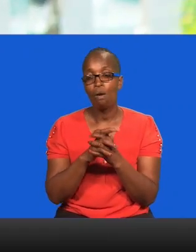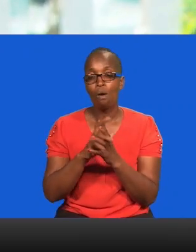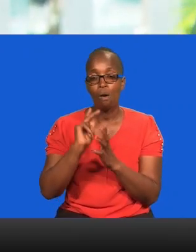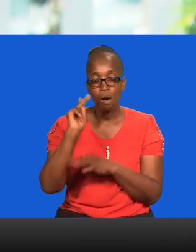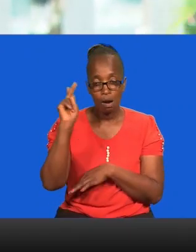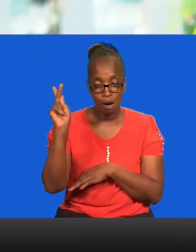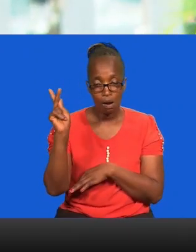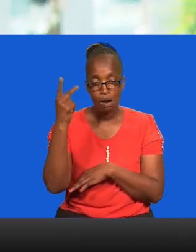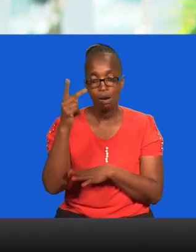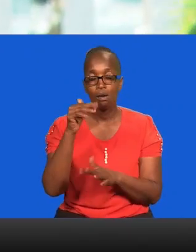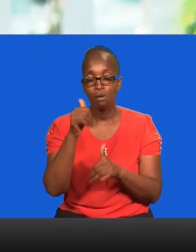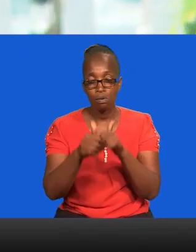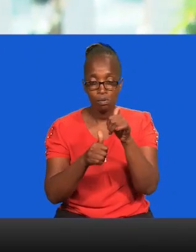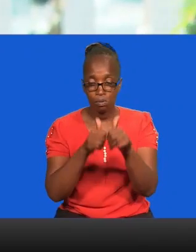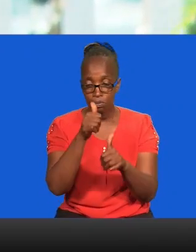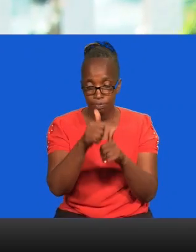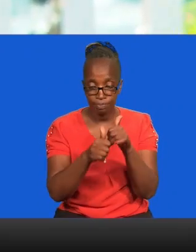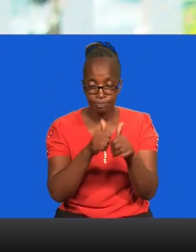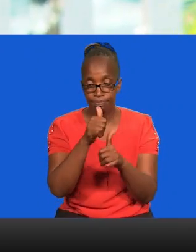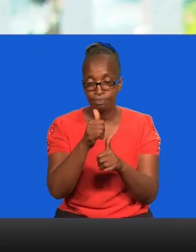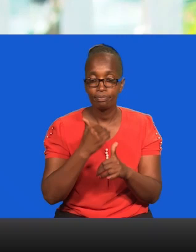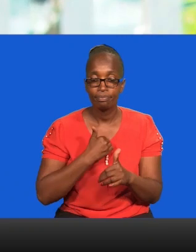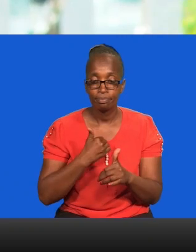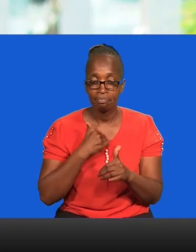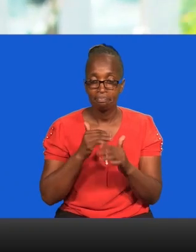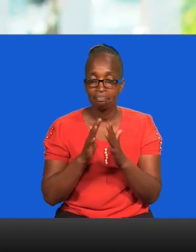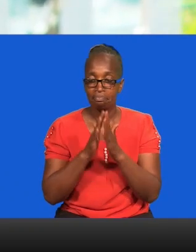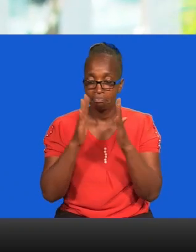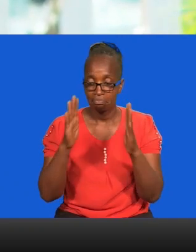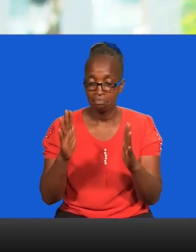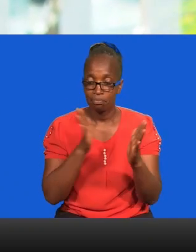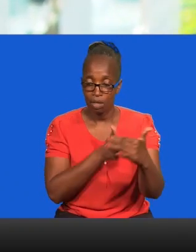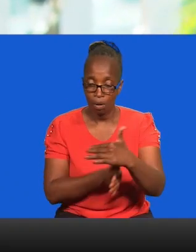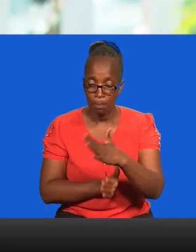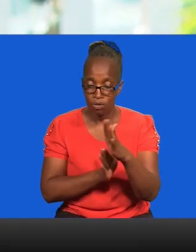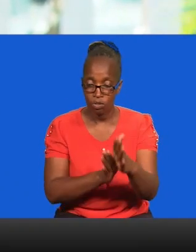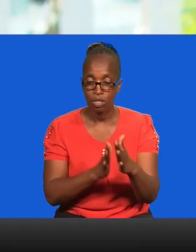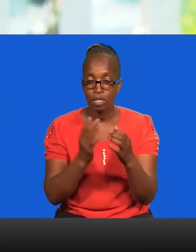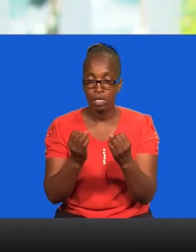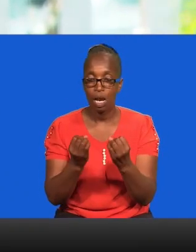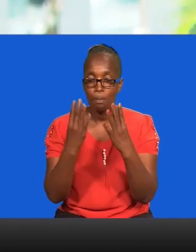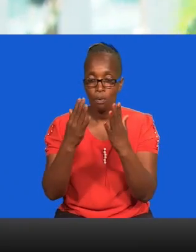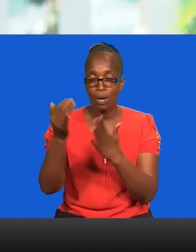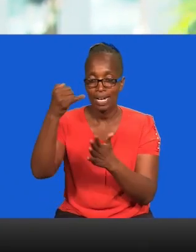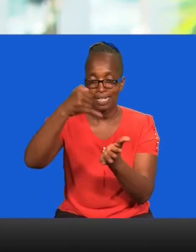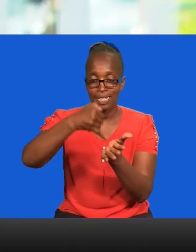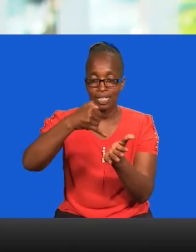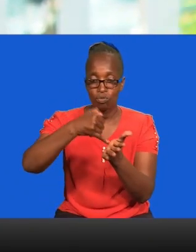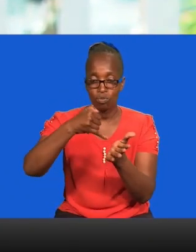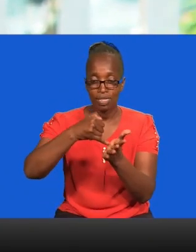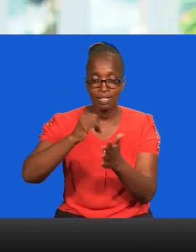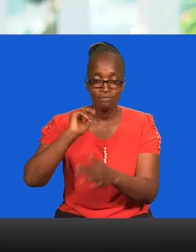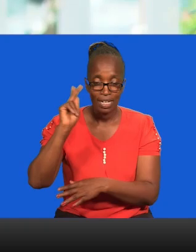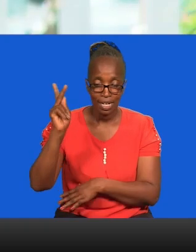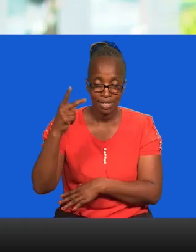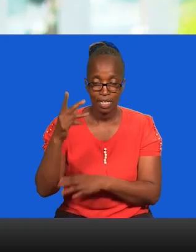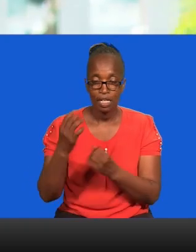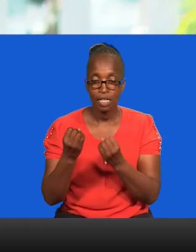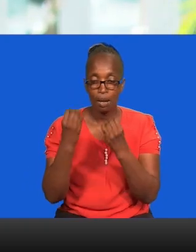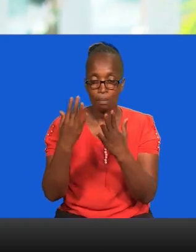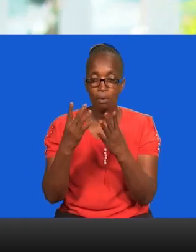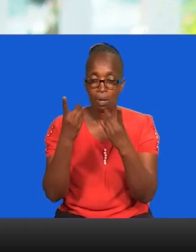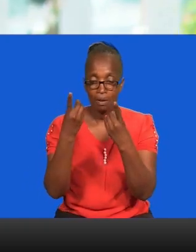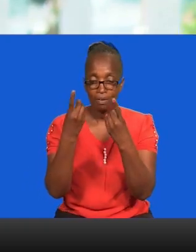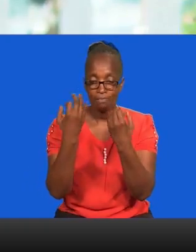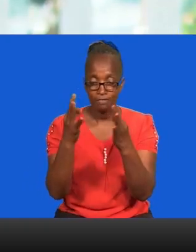a Kenya that has even greater opportunities, a more inclusive Kenya, a